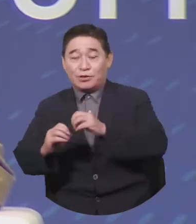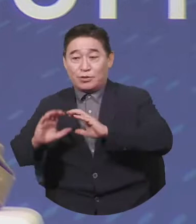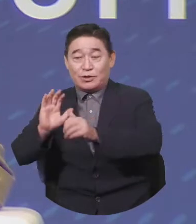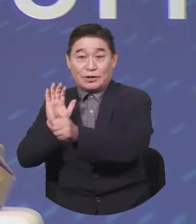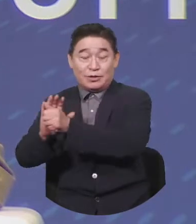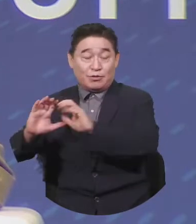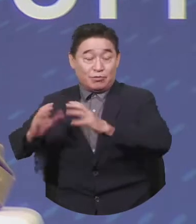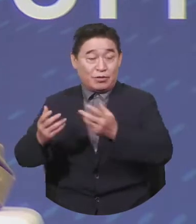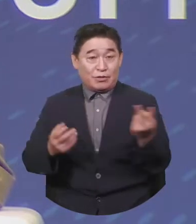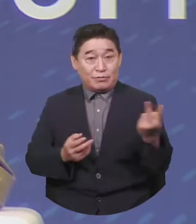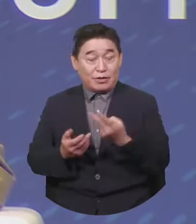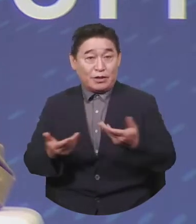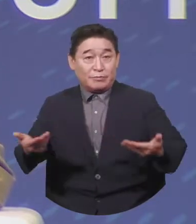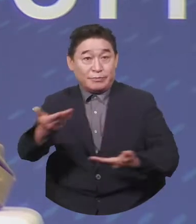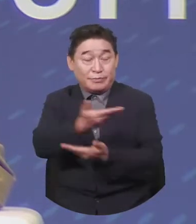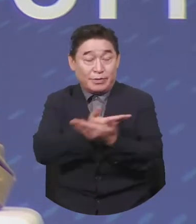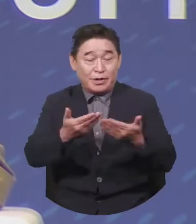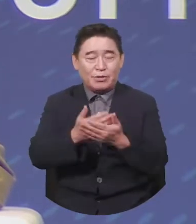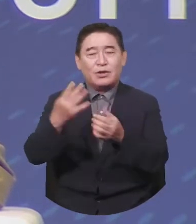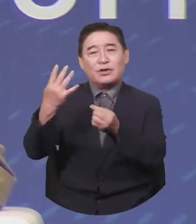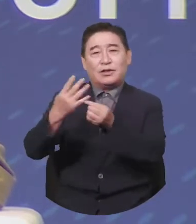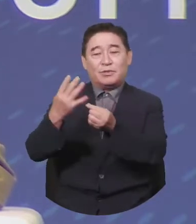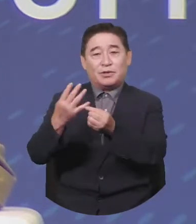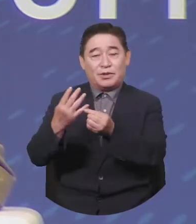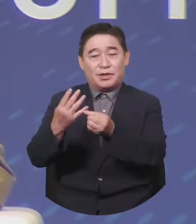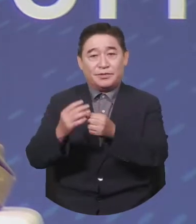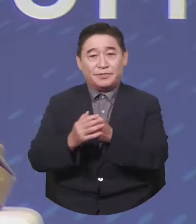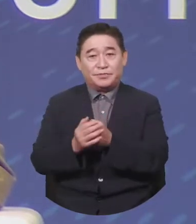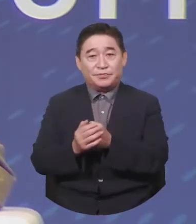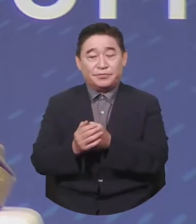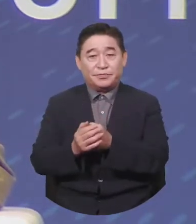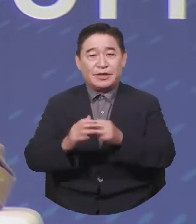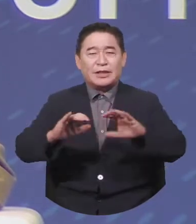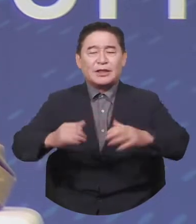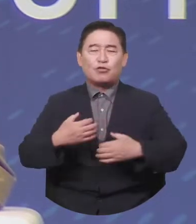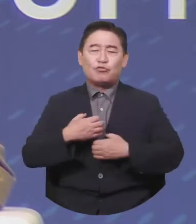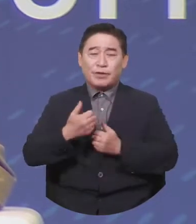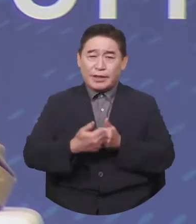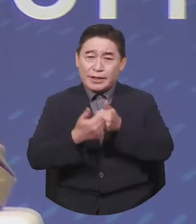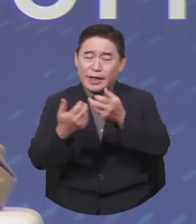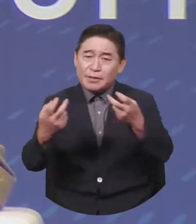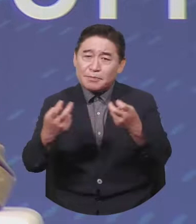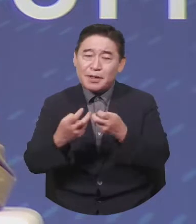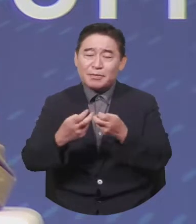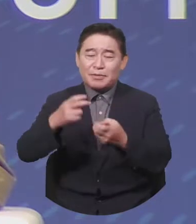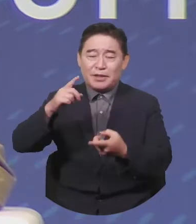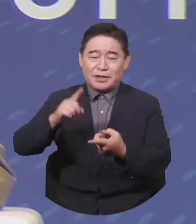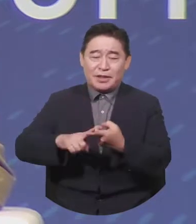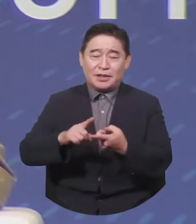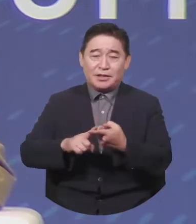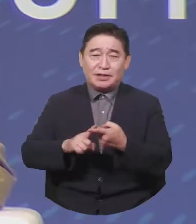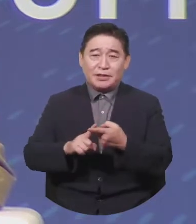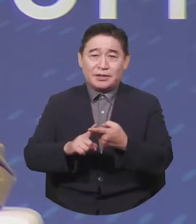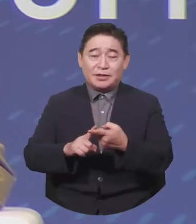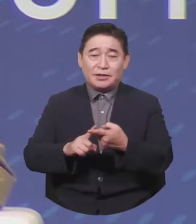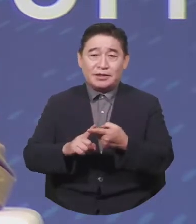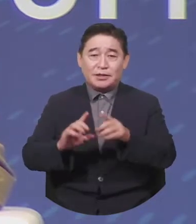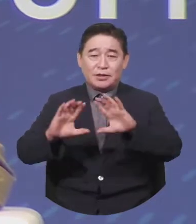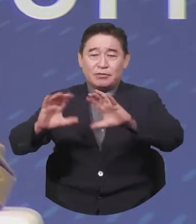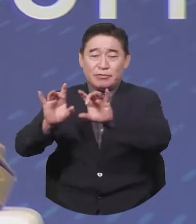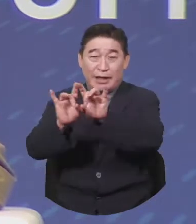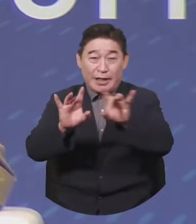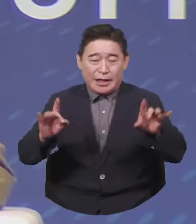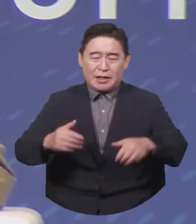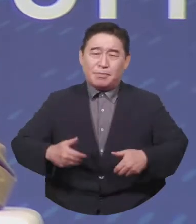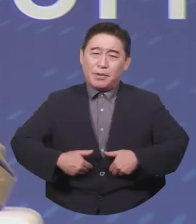how to coordinate the global challenge. I think there was the needs and demands of the country level. So countries